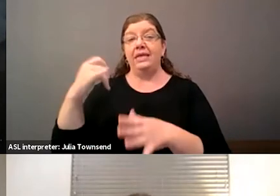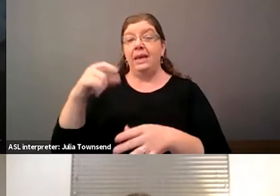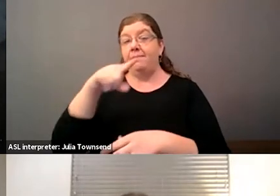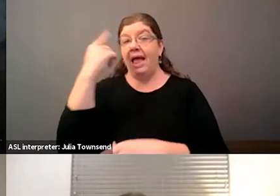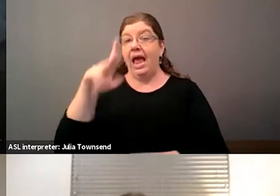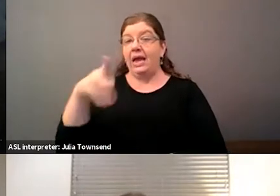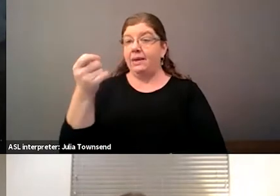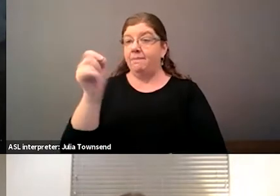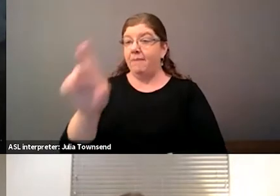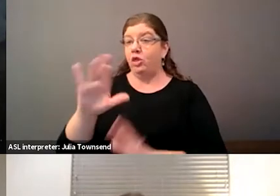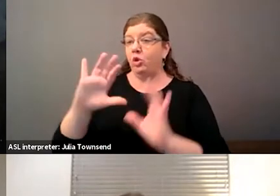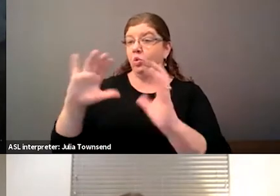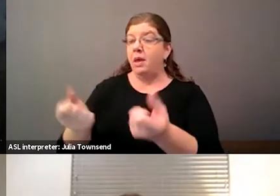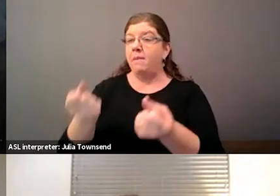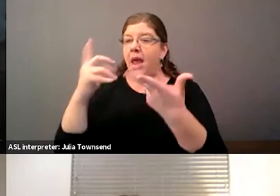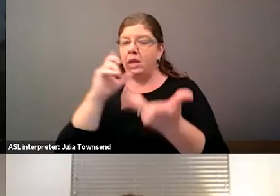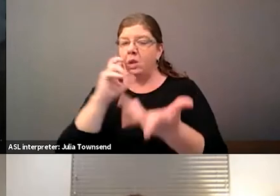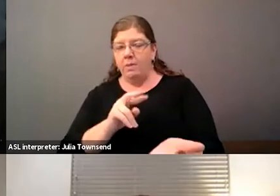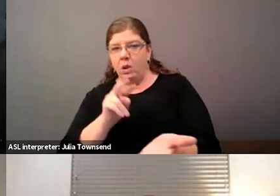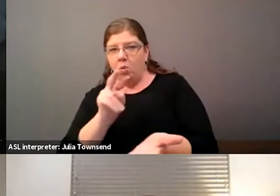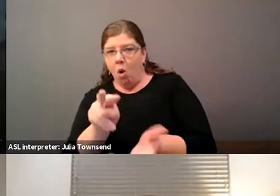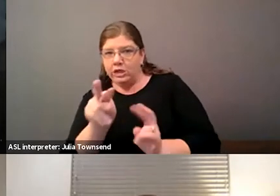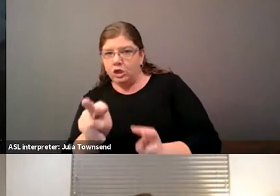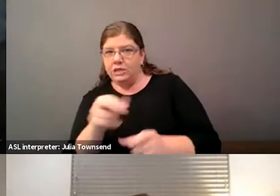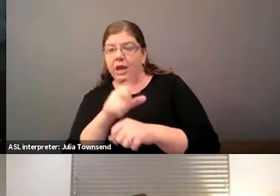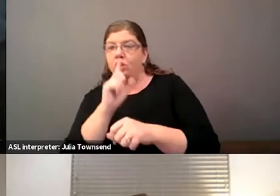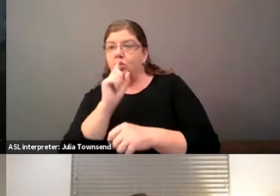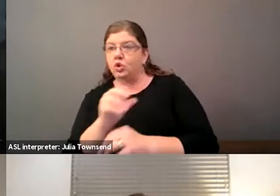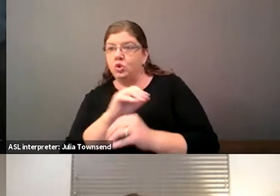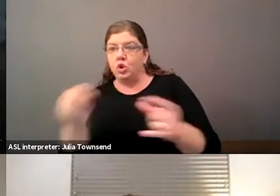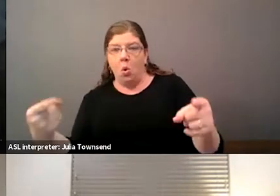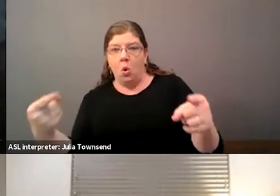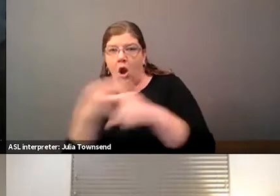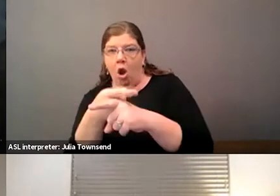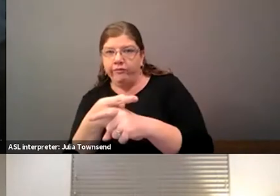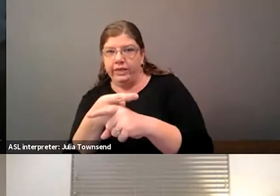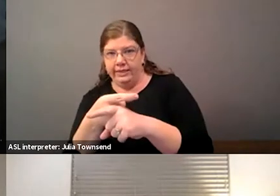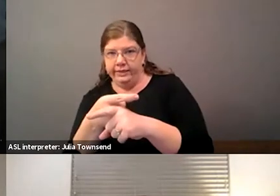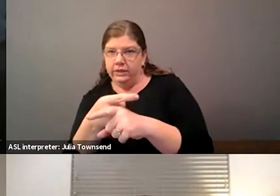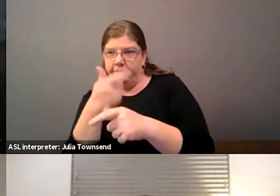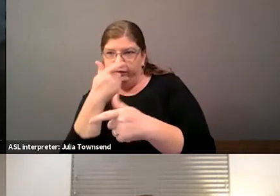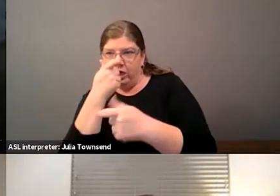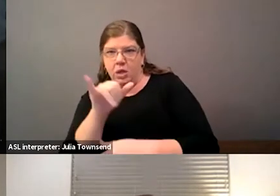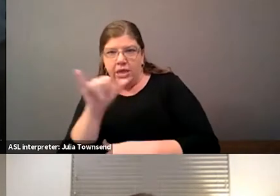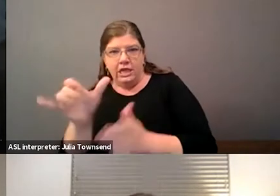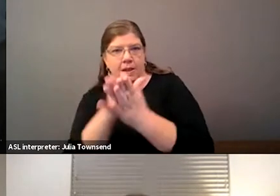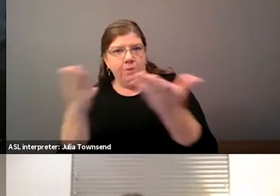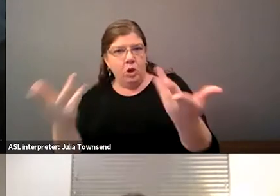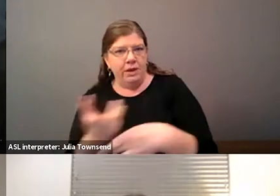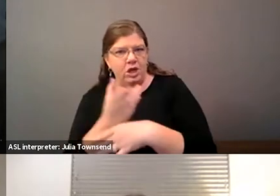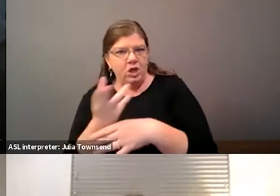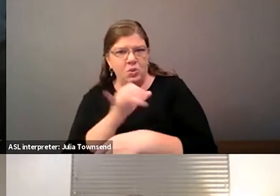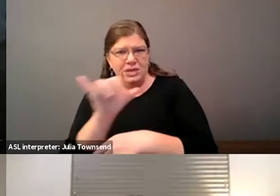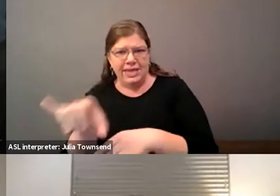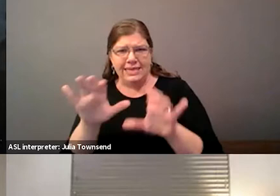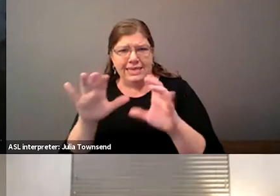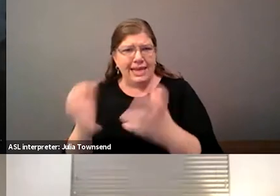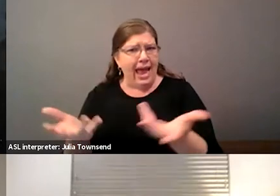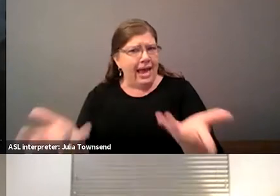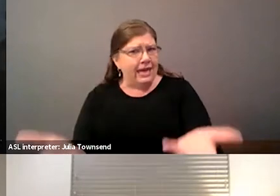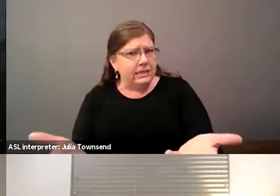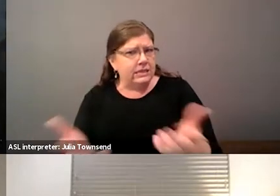be watching to make sure there is no conflict of interest with this book being used in this class